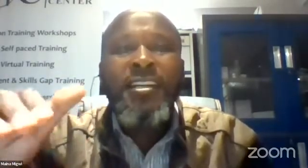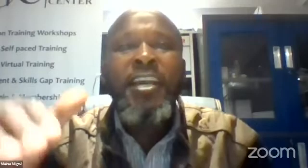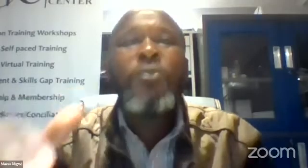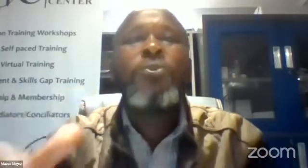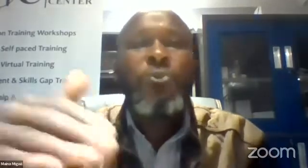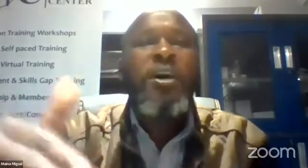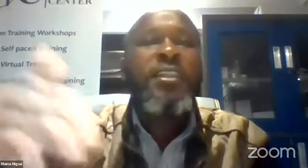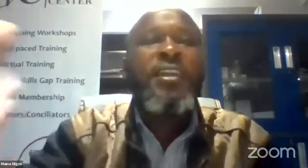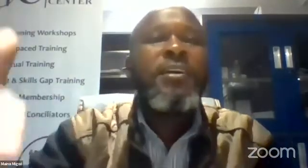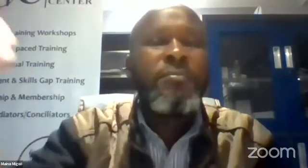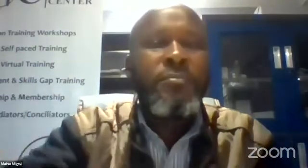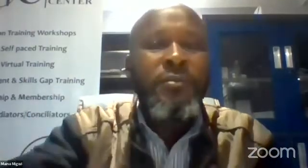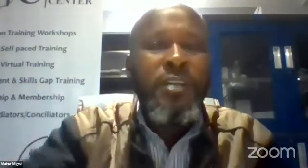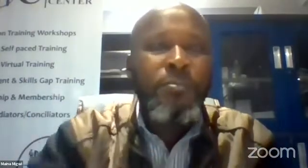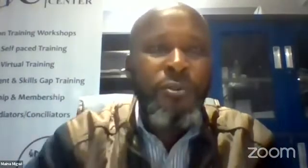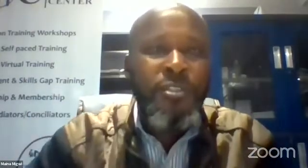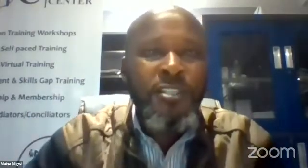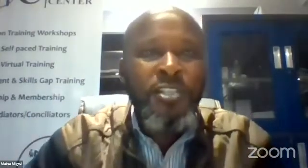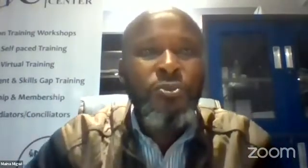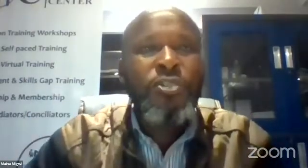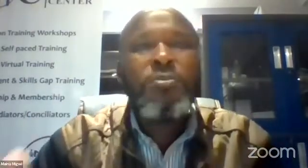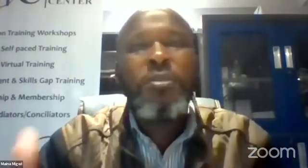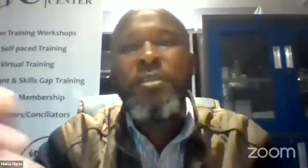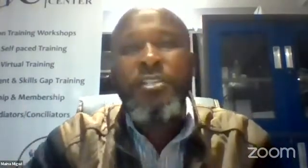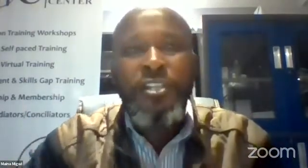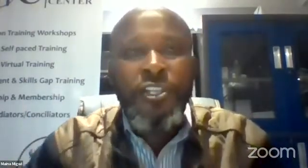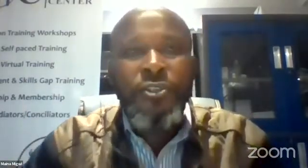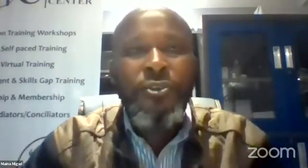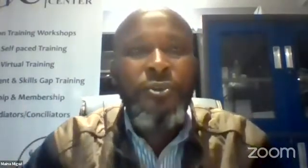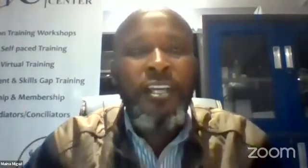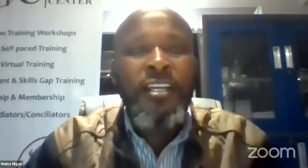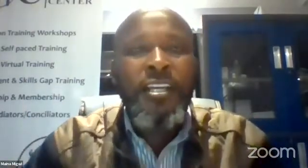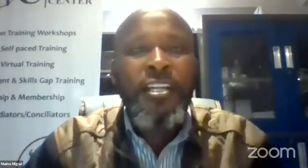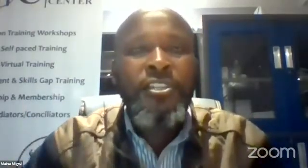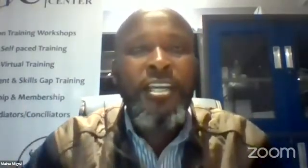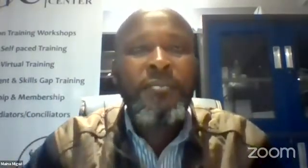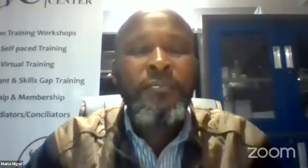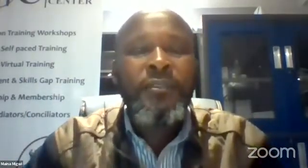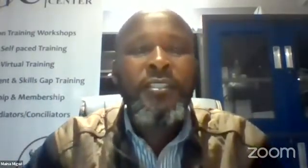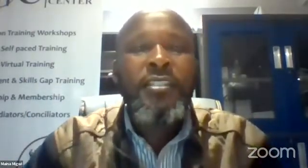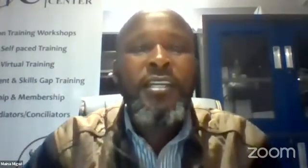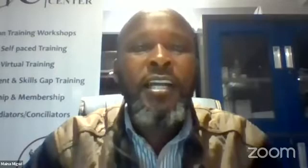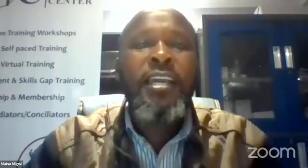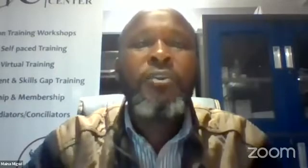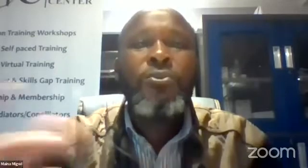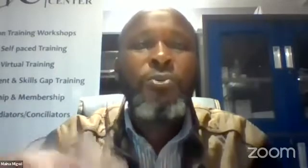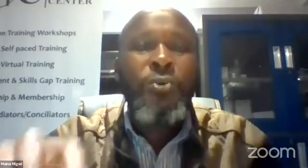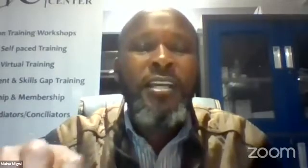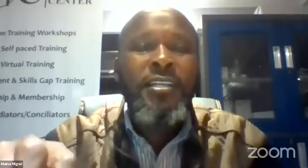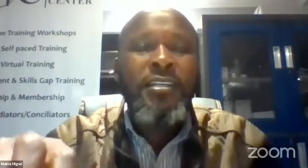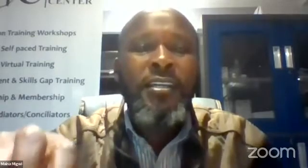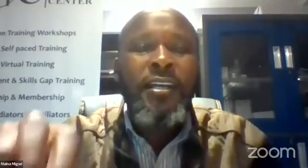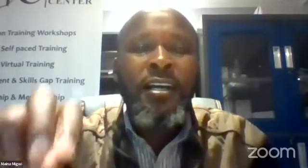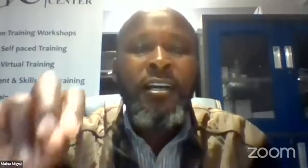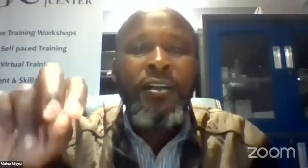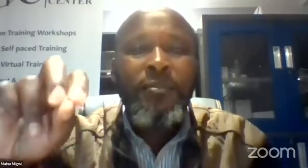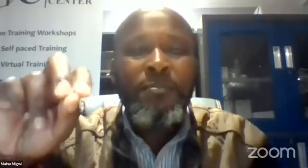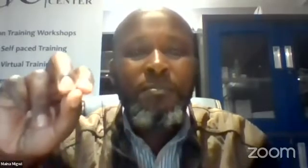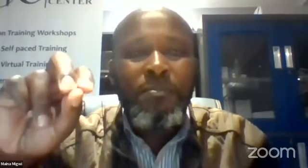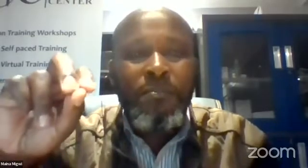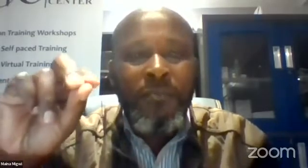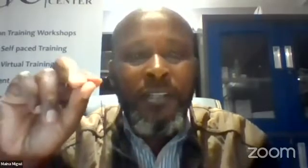find that there are also other processes which may be traditional in nature. Again, also when